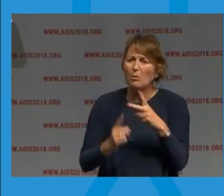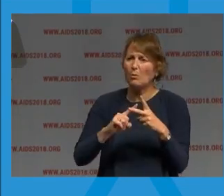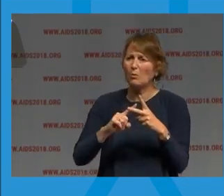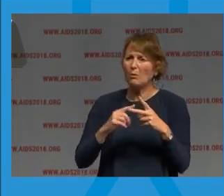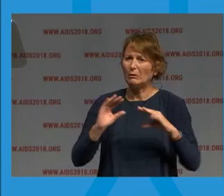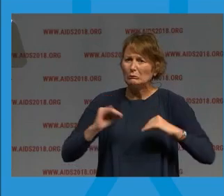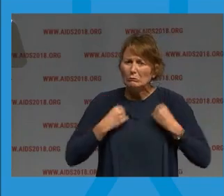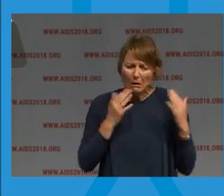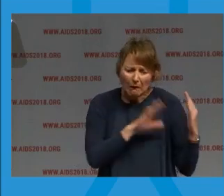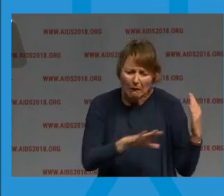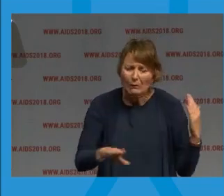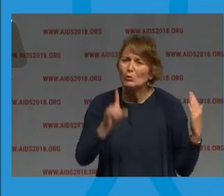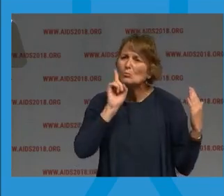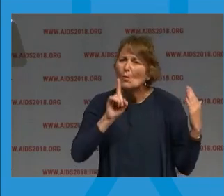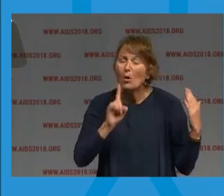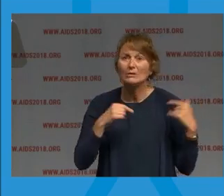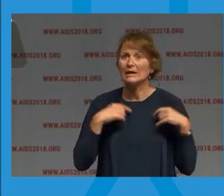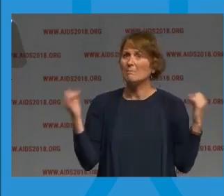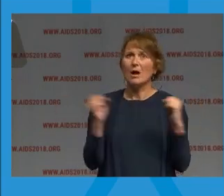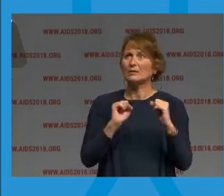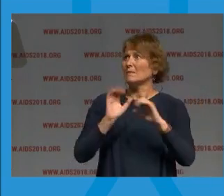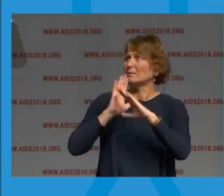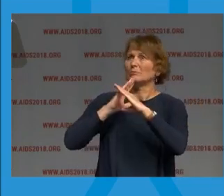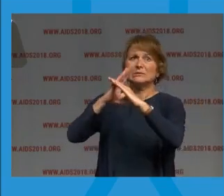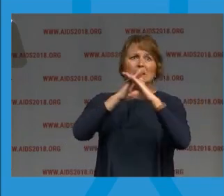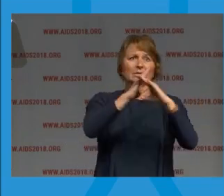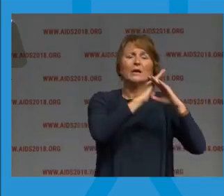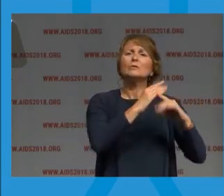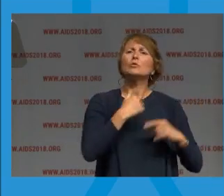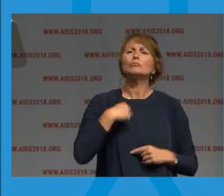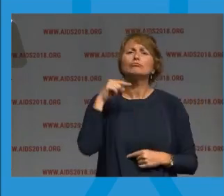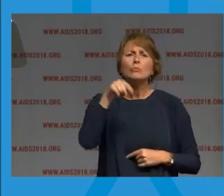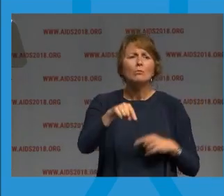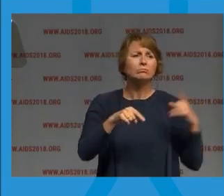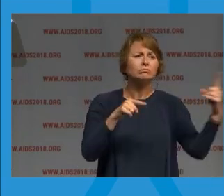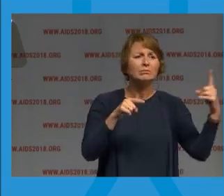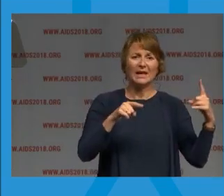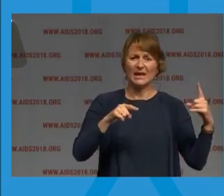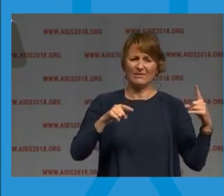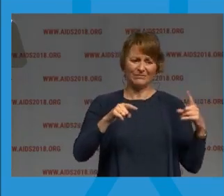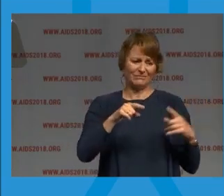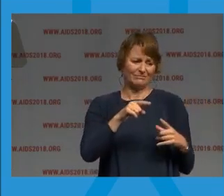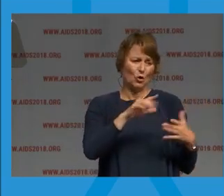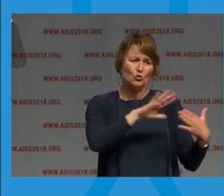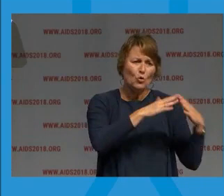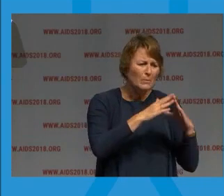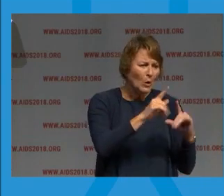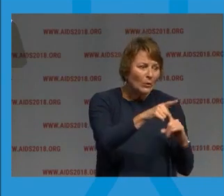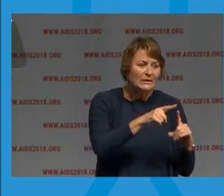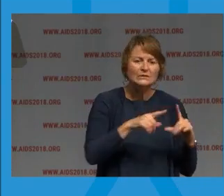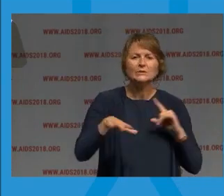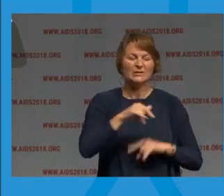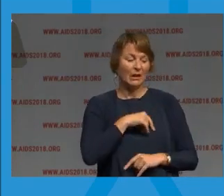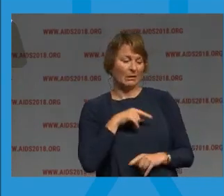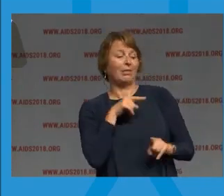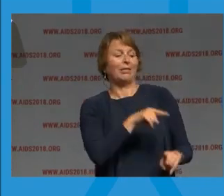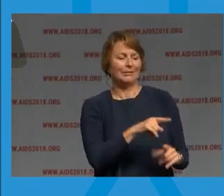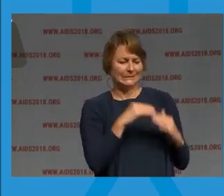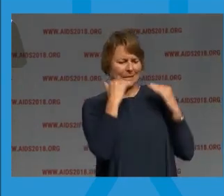particular. We know it targets communities that our society has exploited, has shamed, has